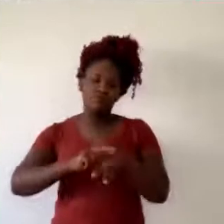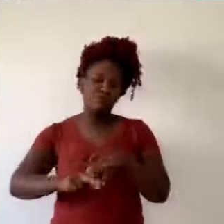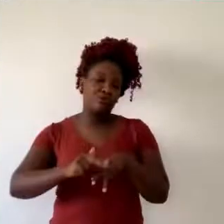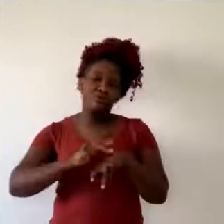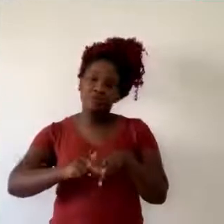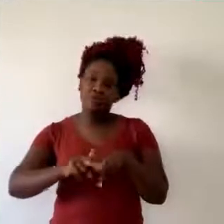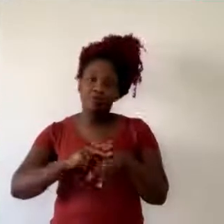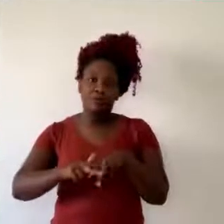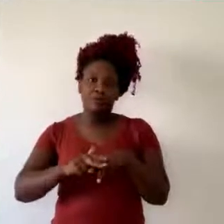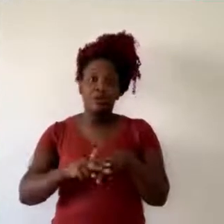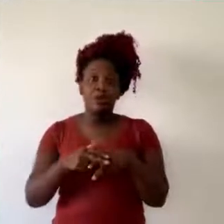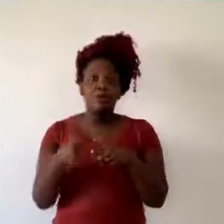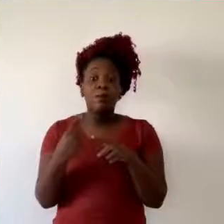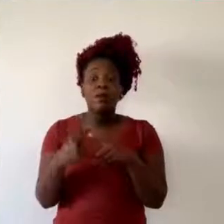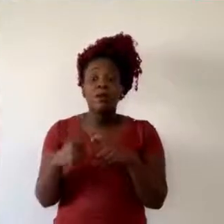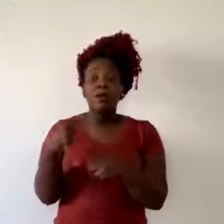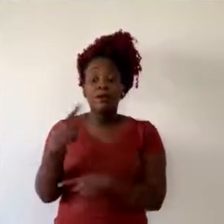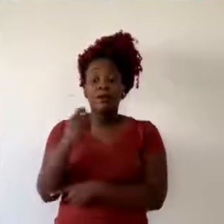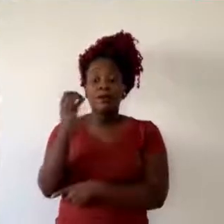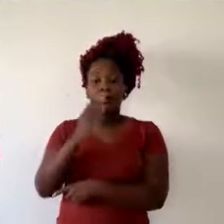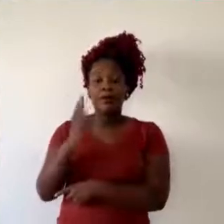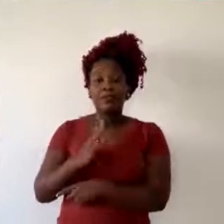thing with gender identity.